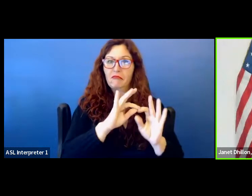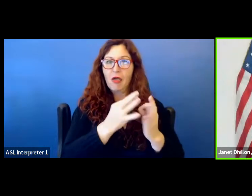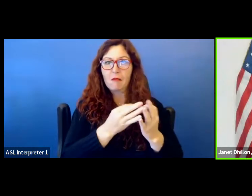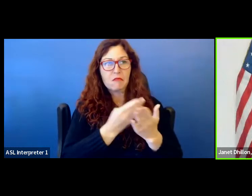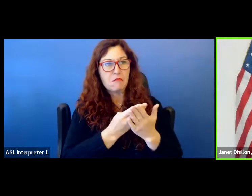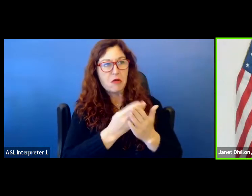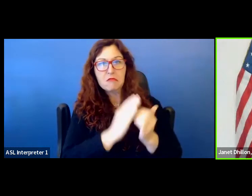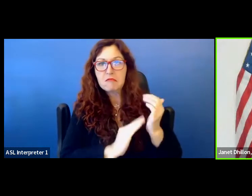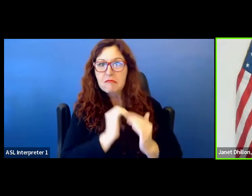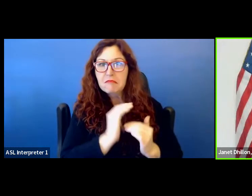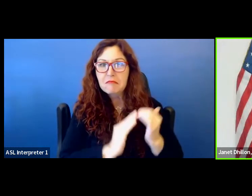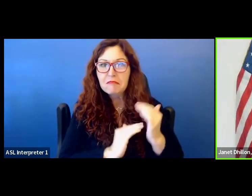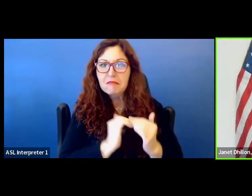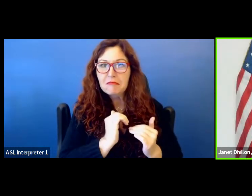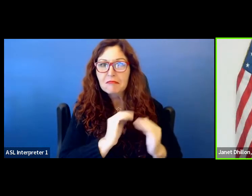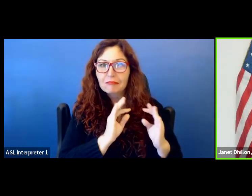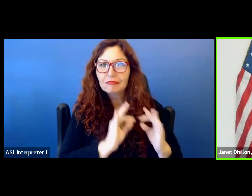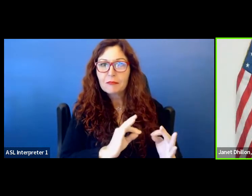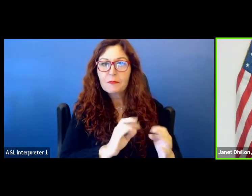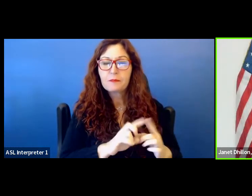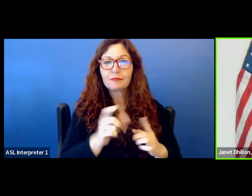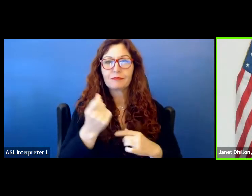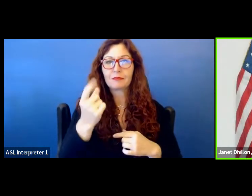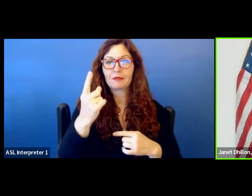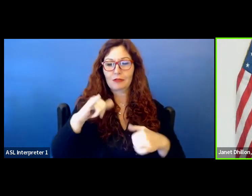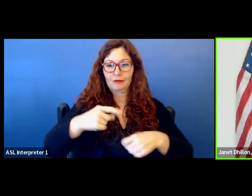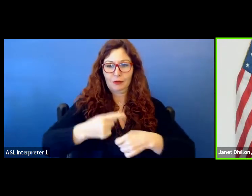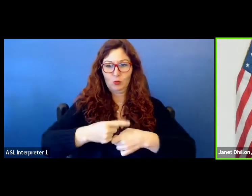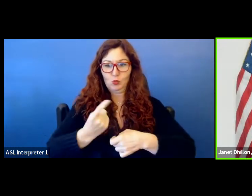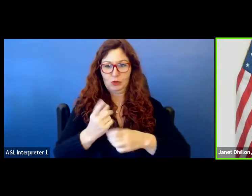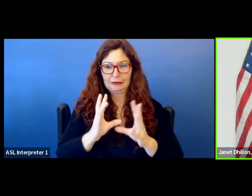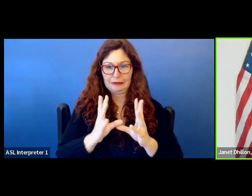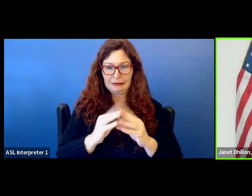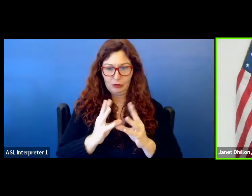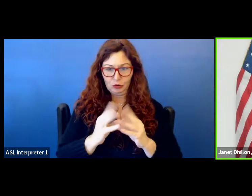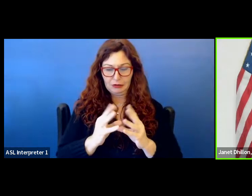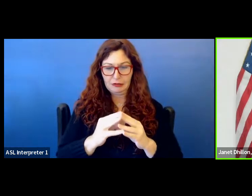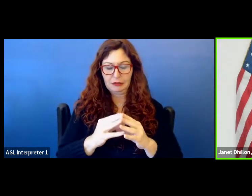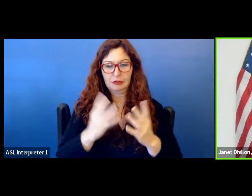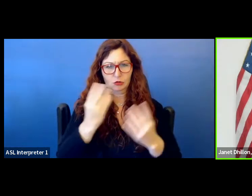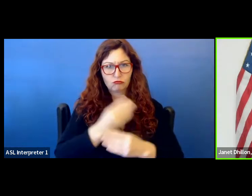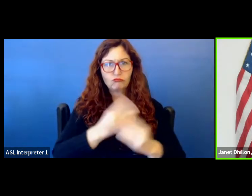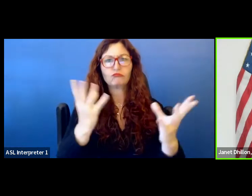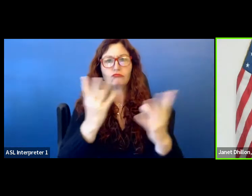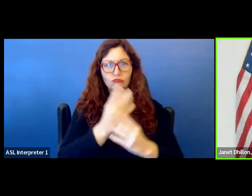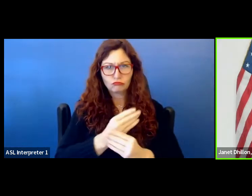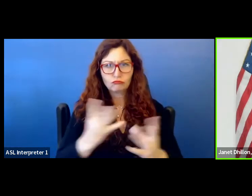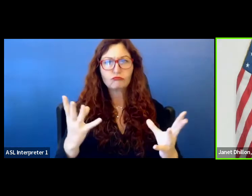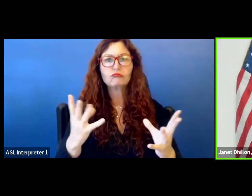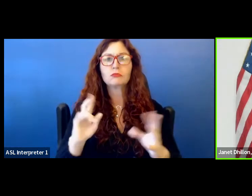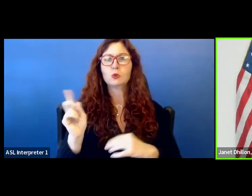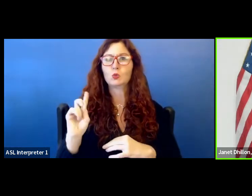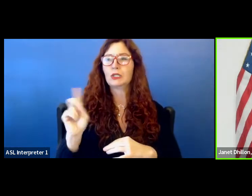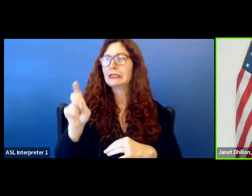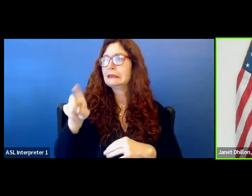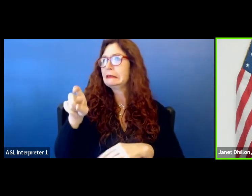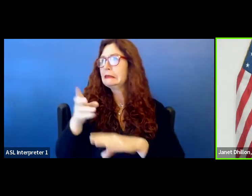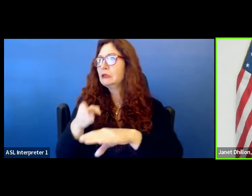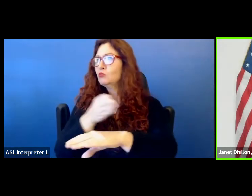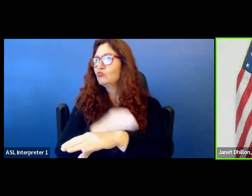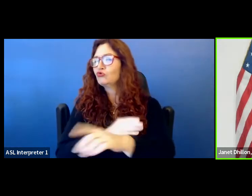and while i understand that the purpose of this hearing is to shed light on shortcomings in this